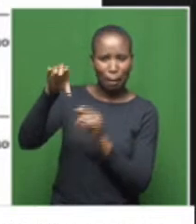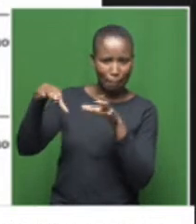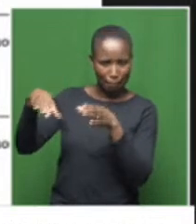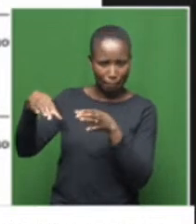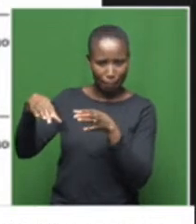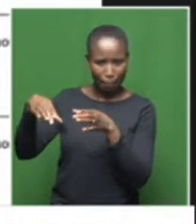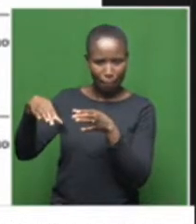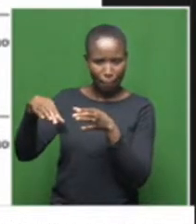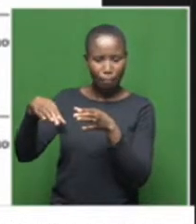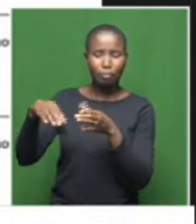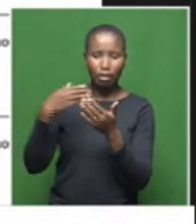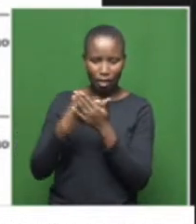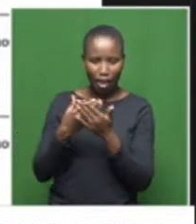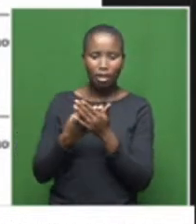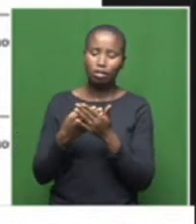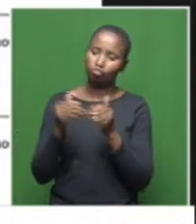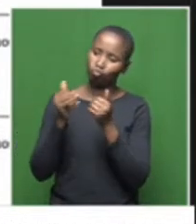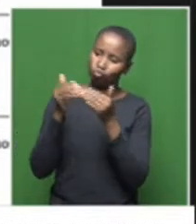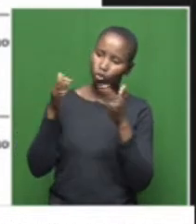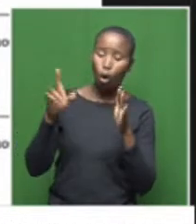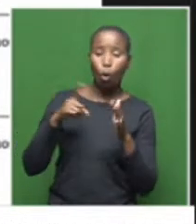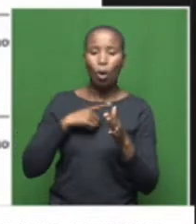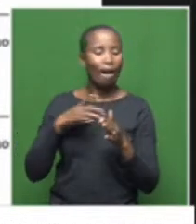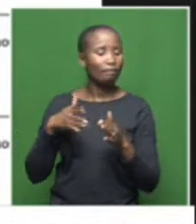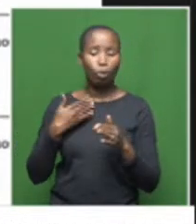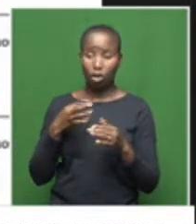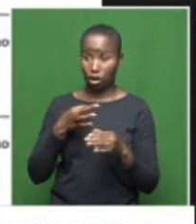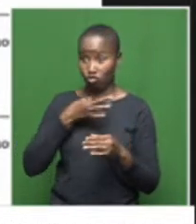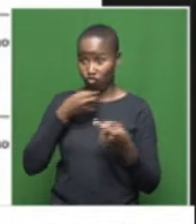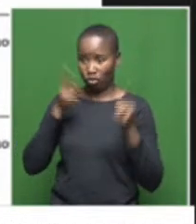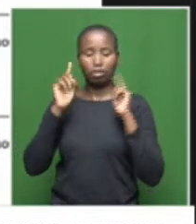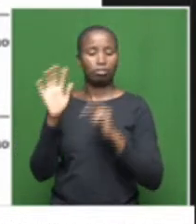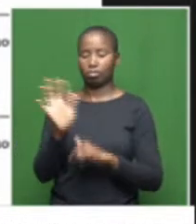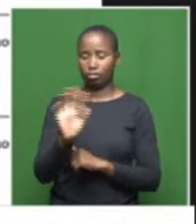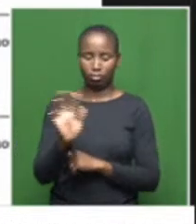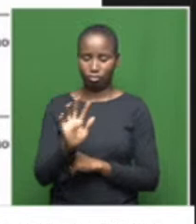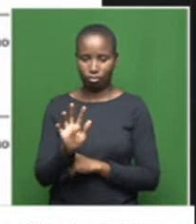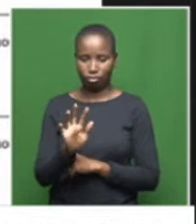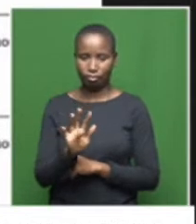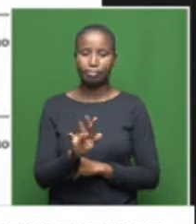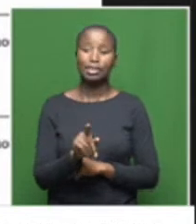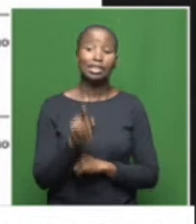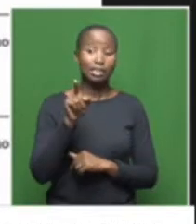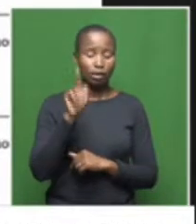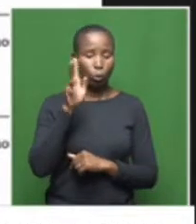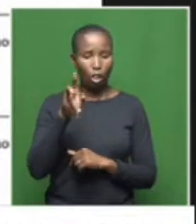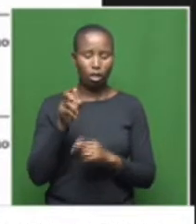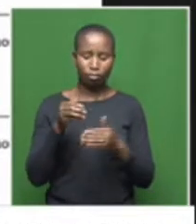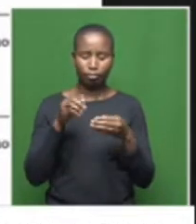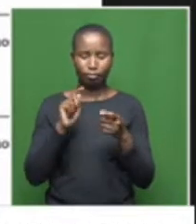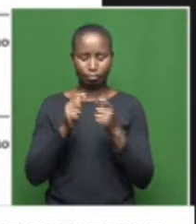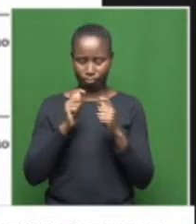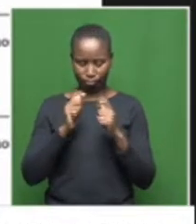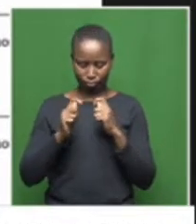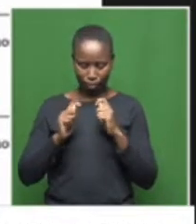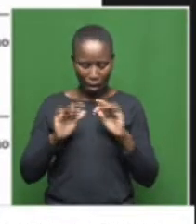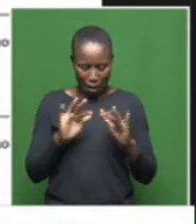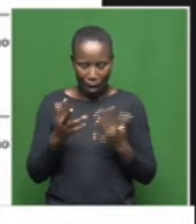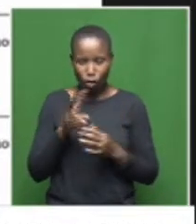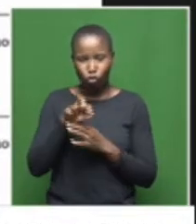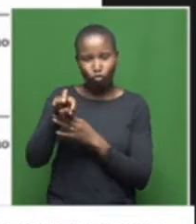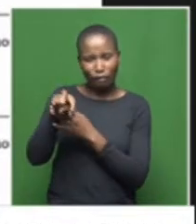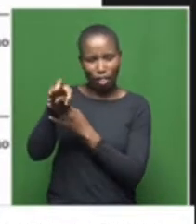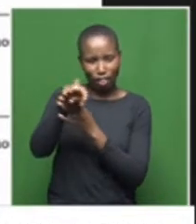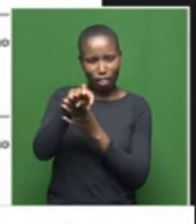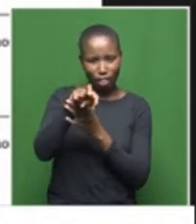reopening with less risk of super spreaders. The proposals will include amendments to travel requirements, which could make